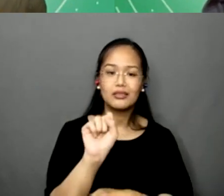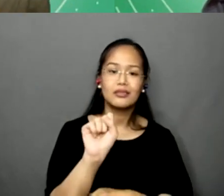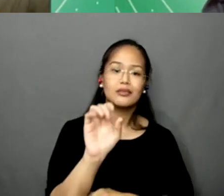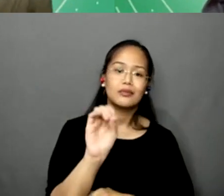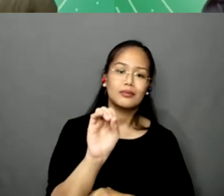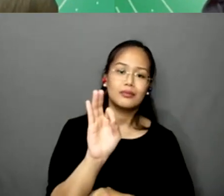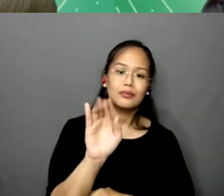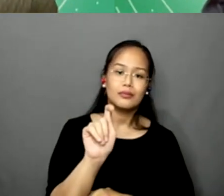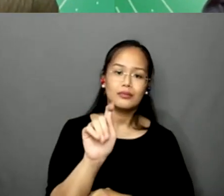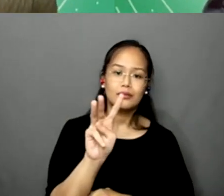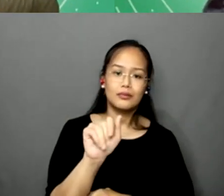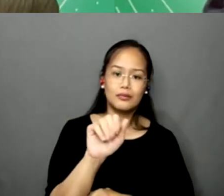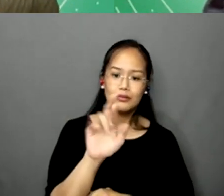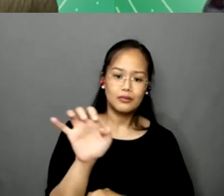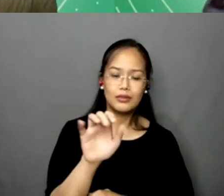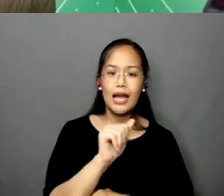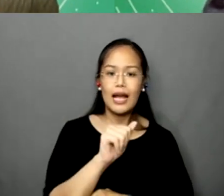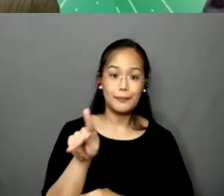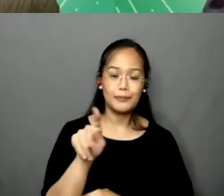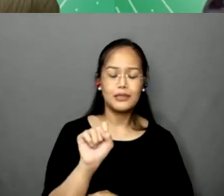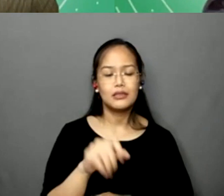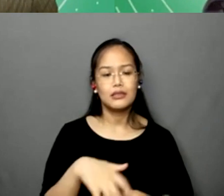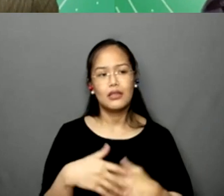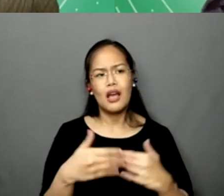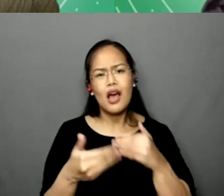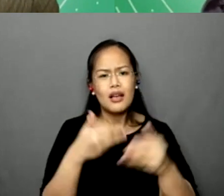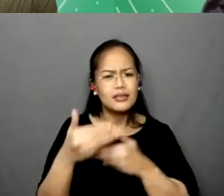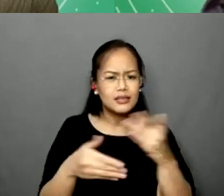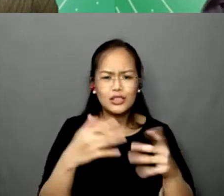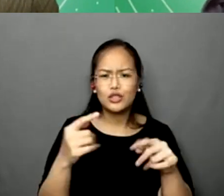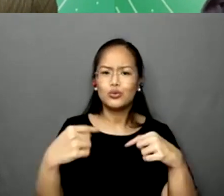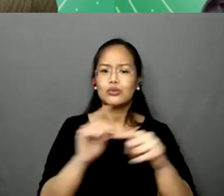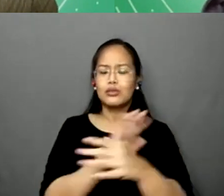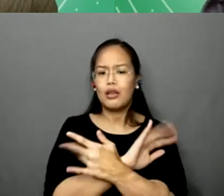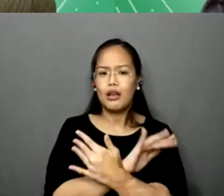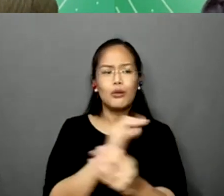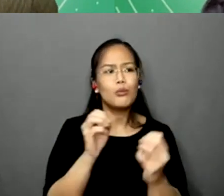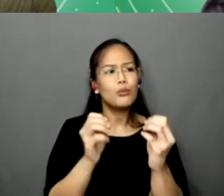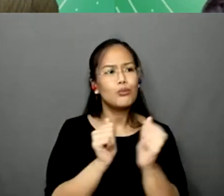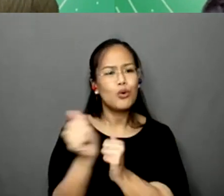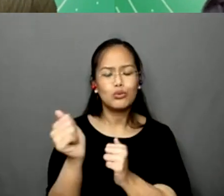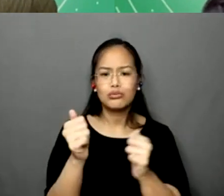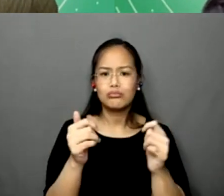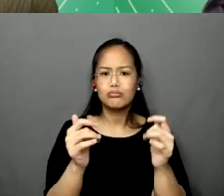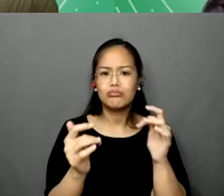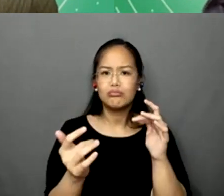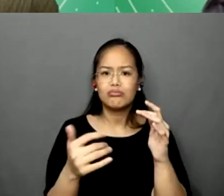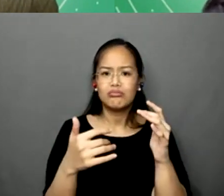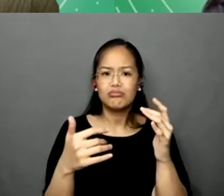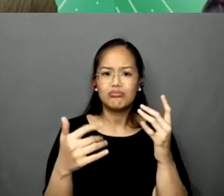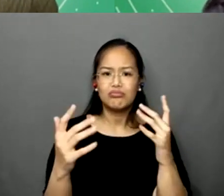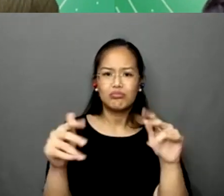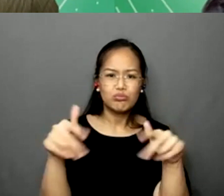sustainability in business processes during lockdown when most interactions are done online and Wi-Fi